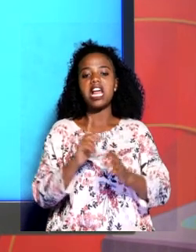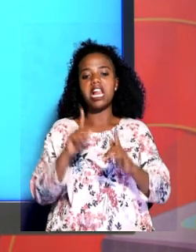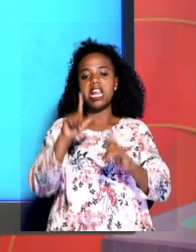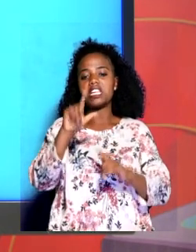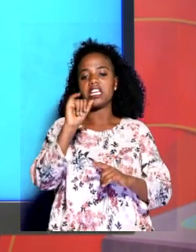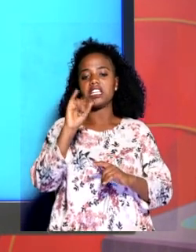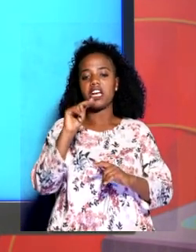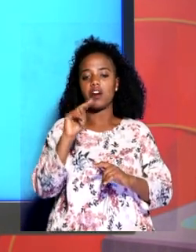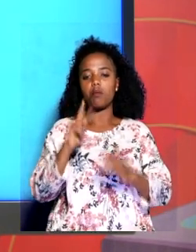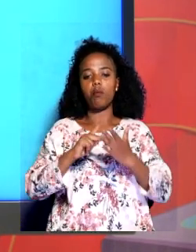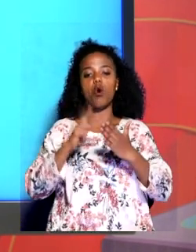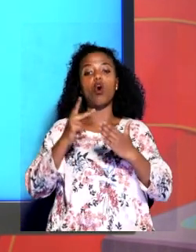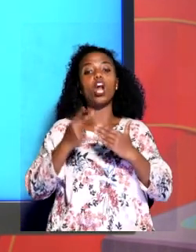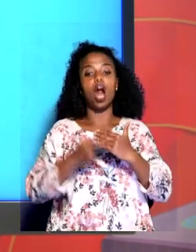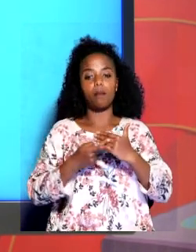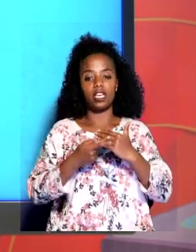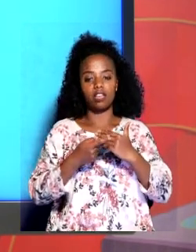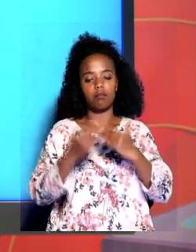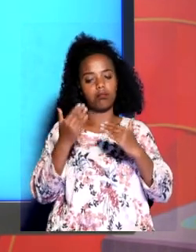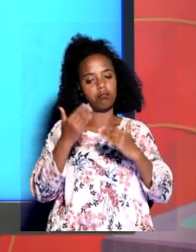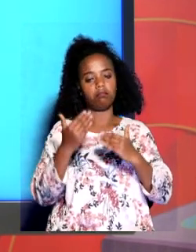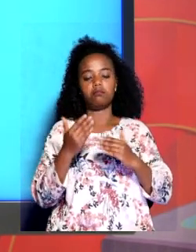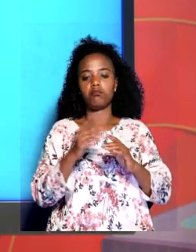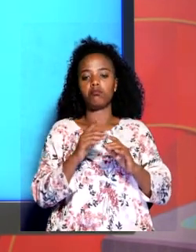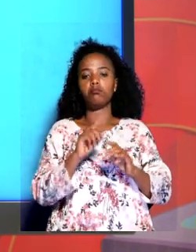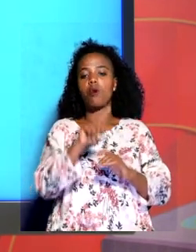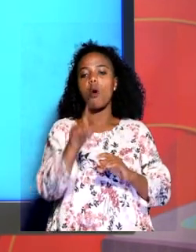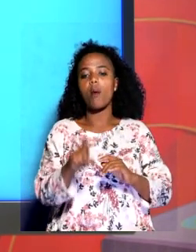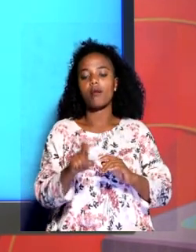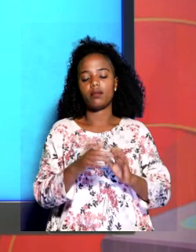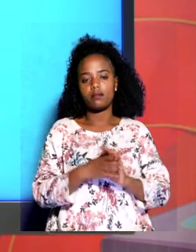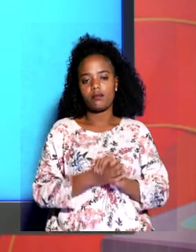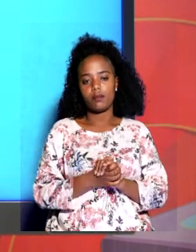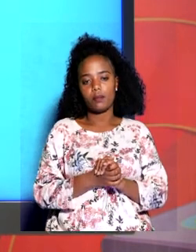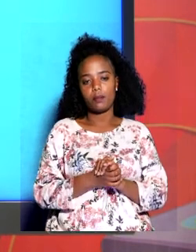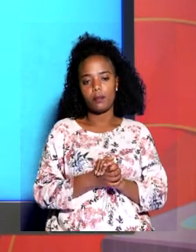programming problems. So let's continue.